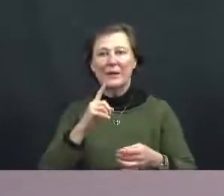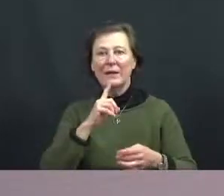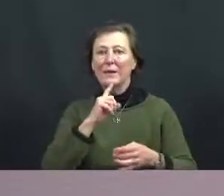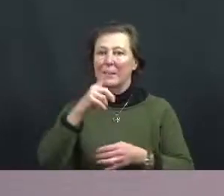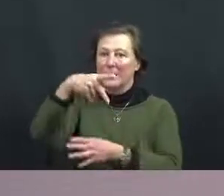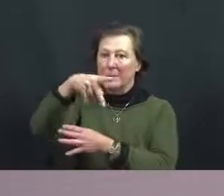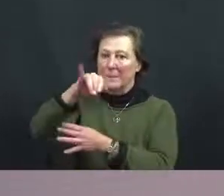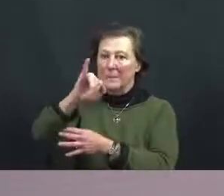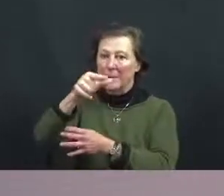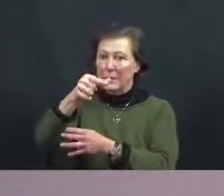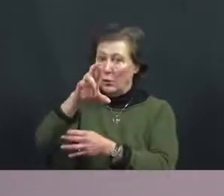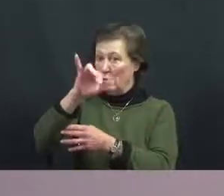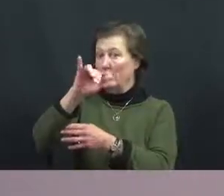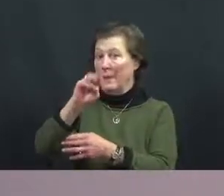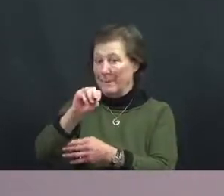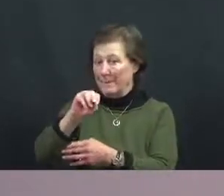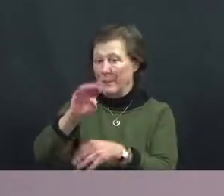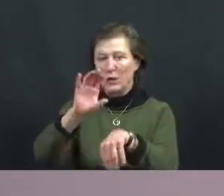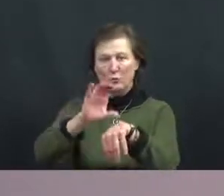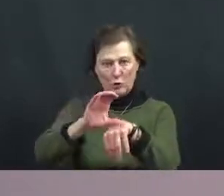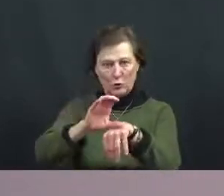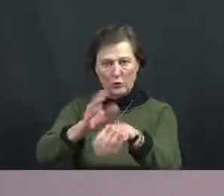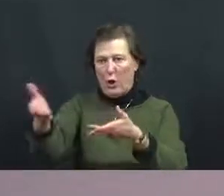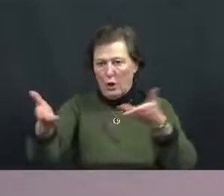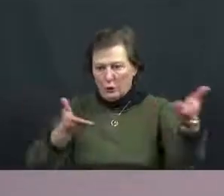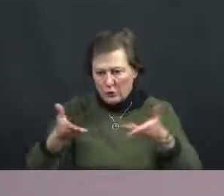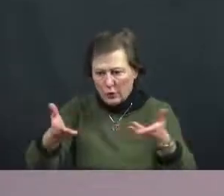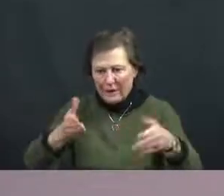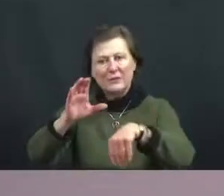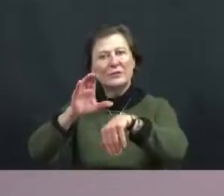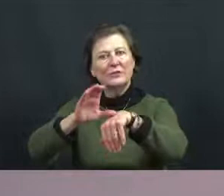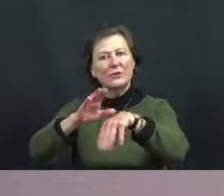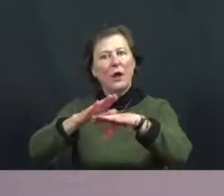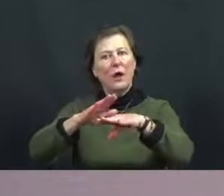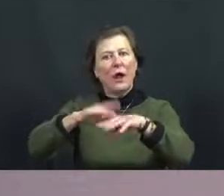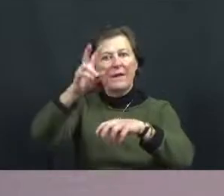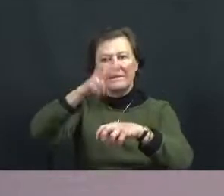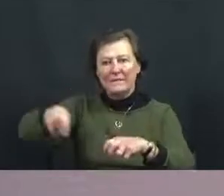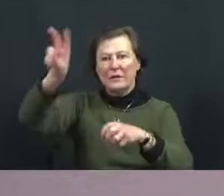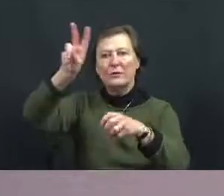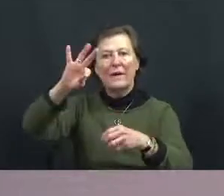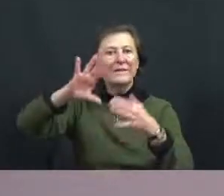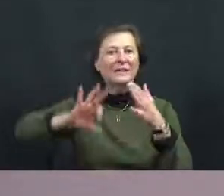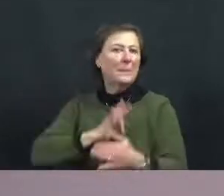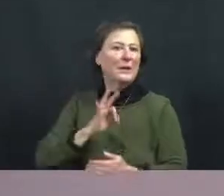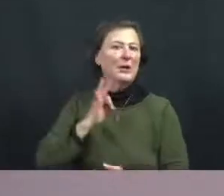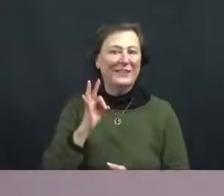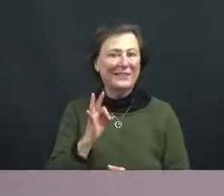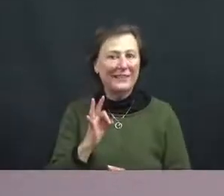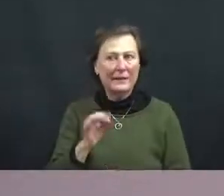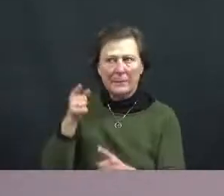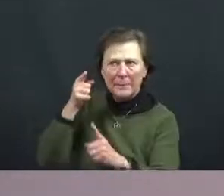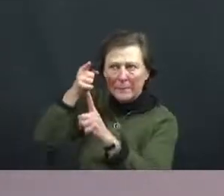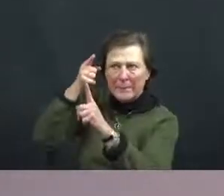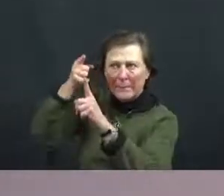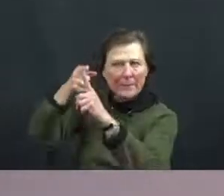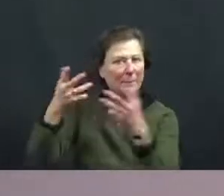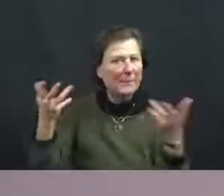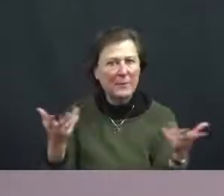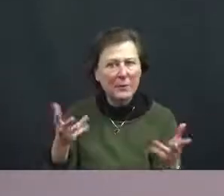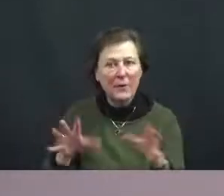church, a servant church, on an adventure of the Spirit. It aims to